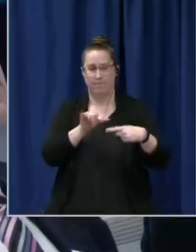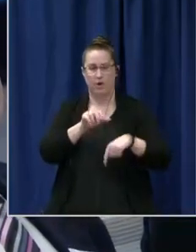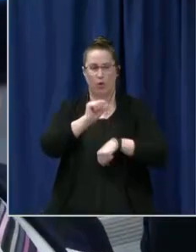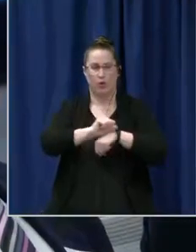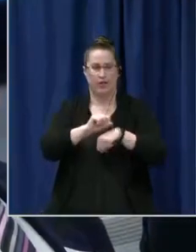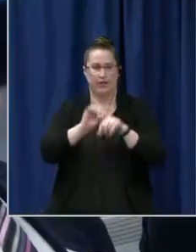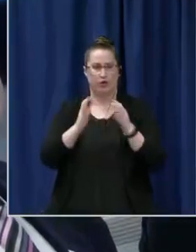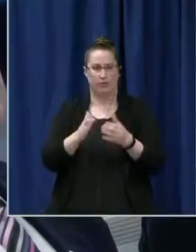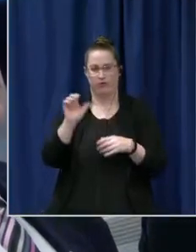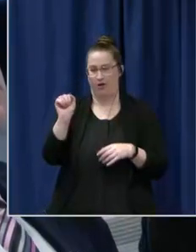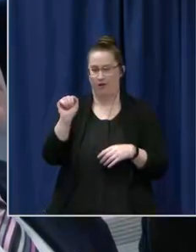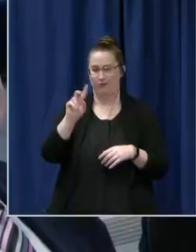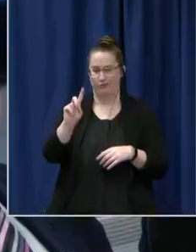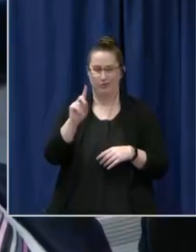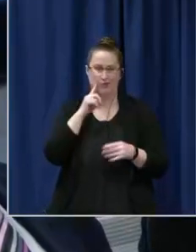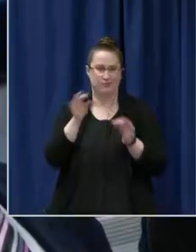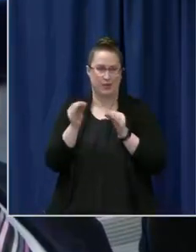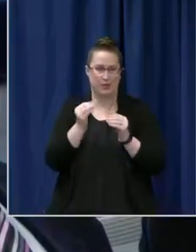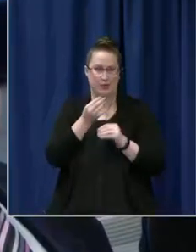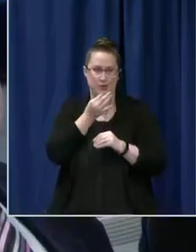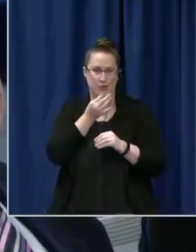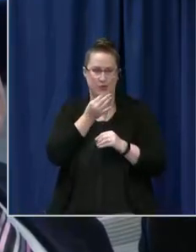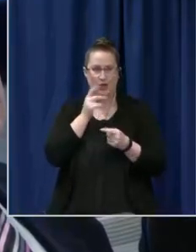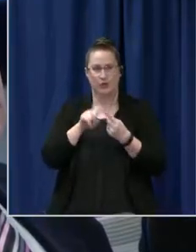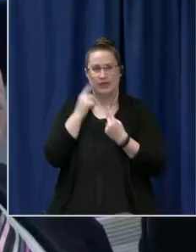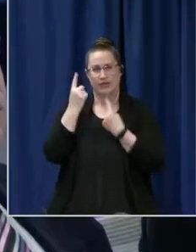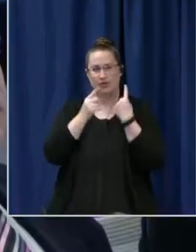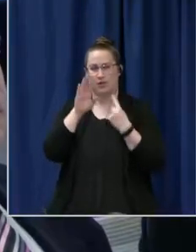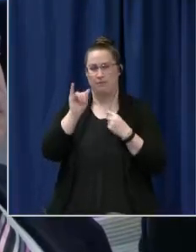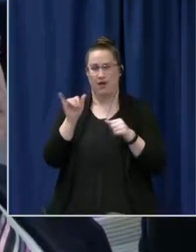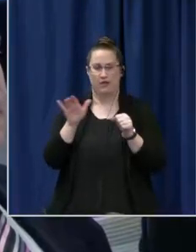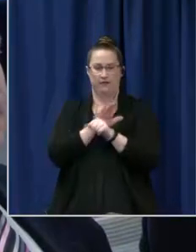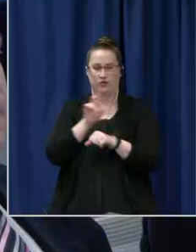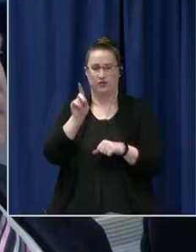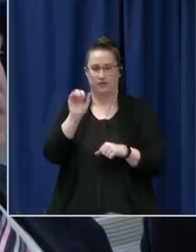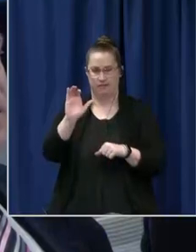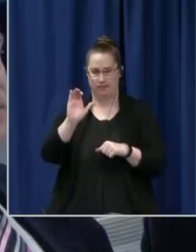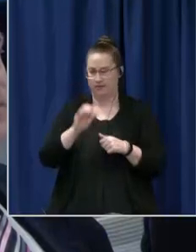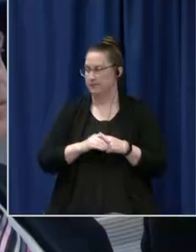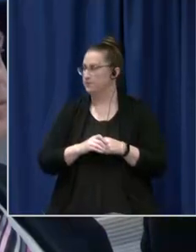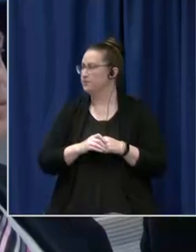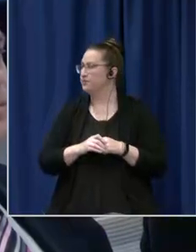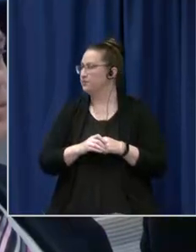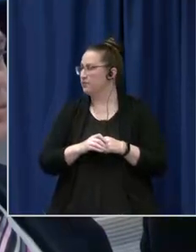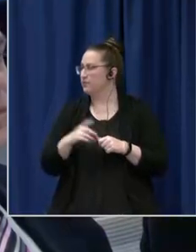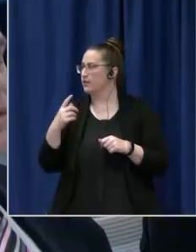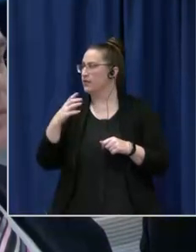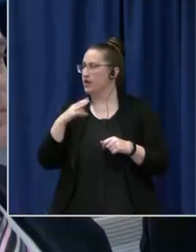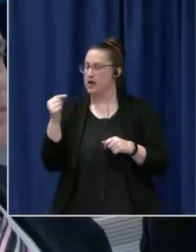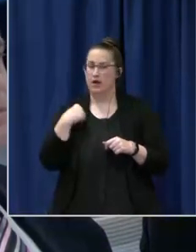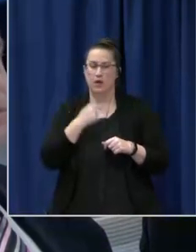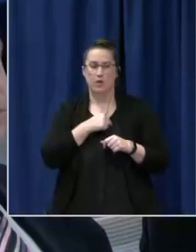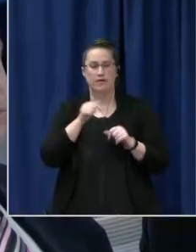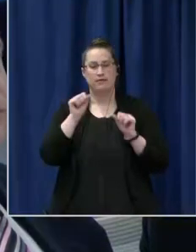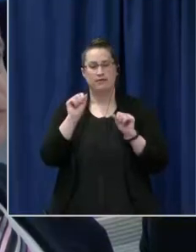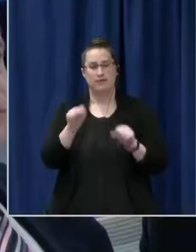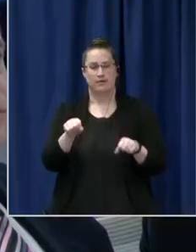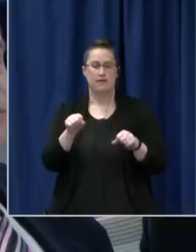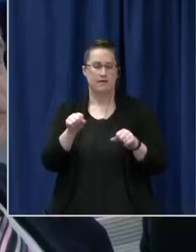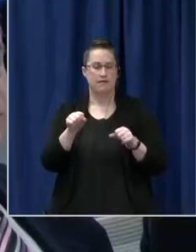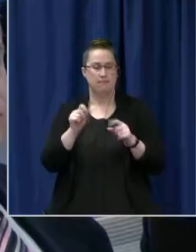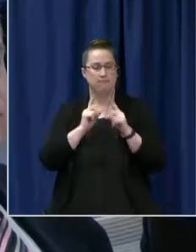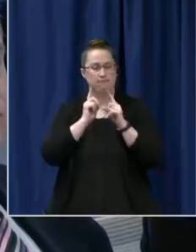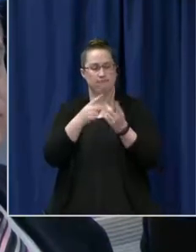second to consideration by the full DAC. And we can kind of tackle this